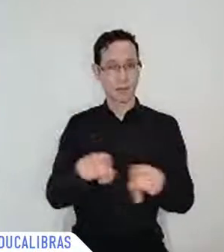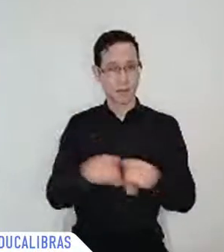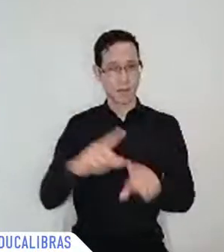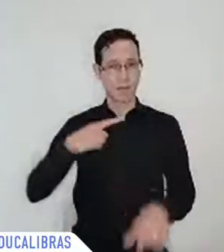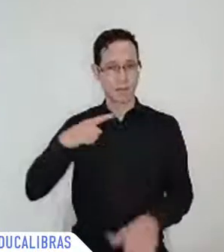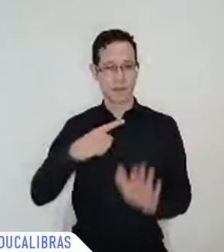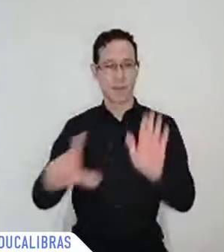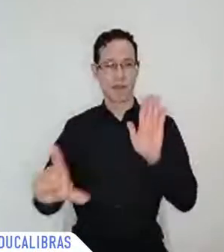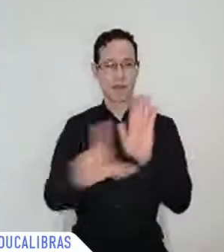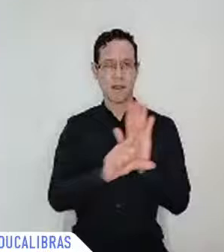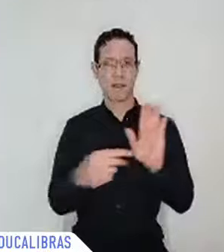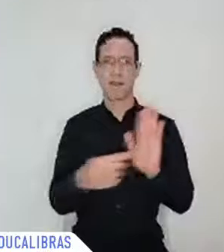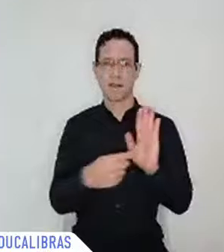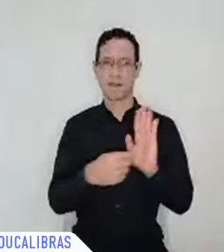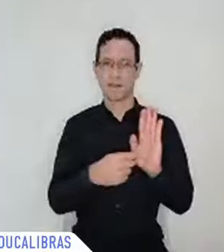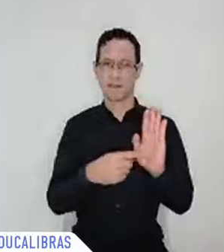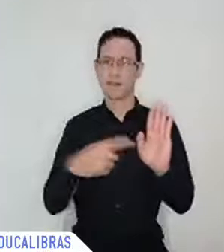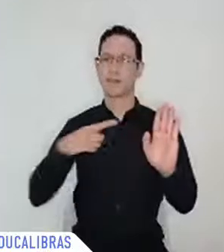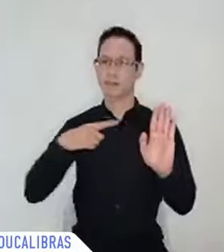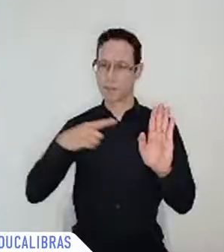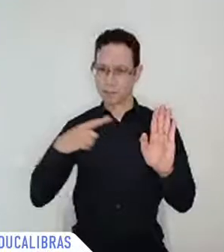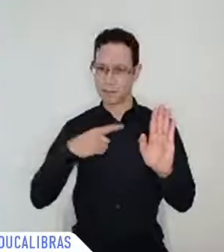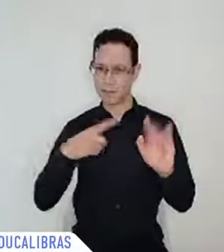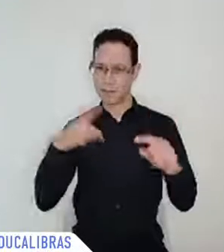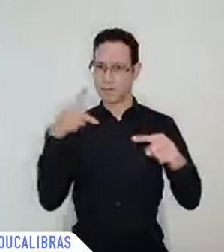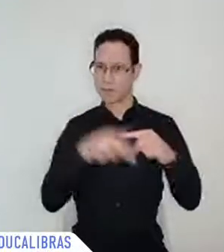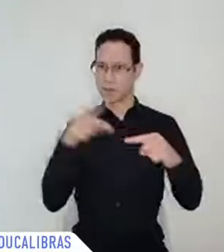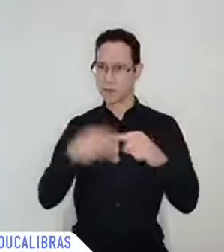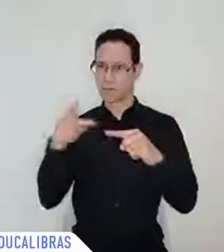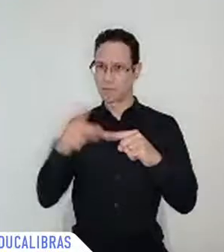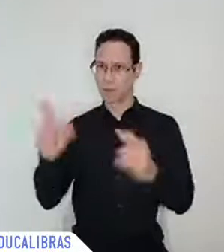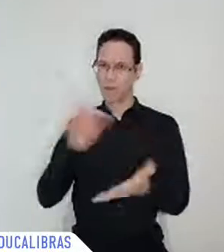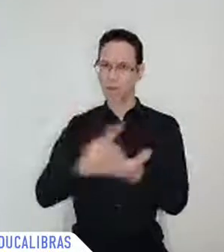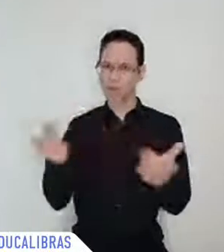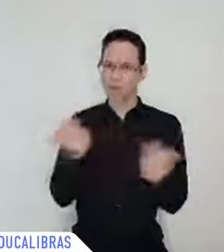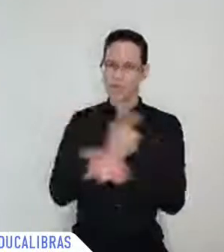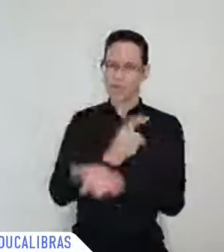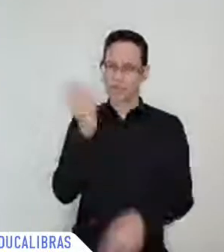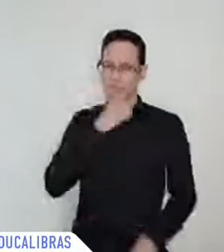censorship. But we do have some